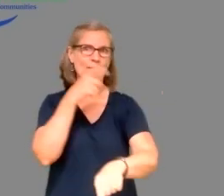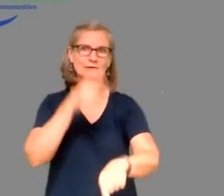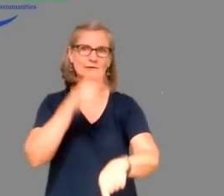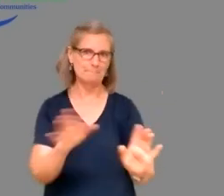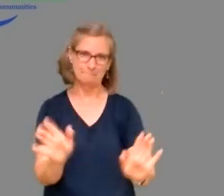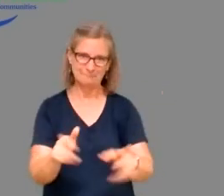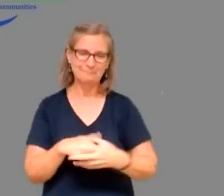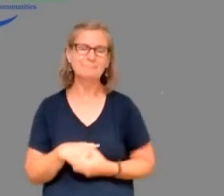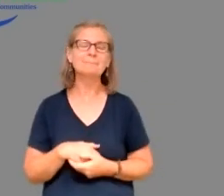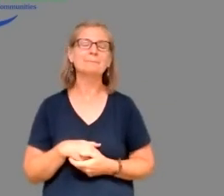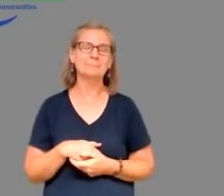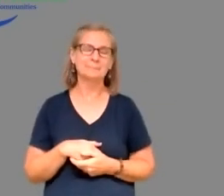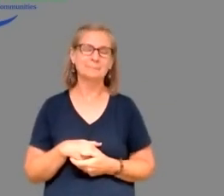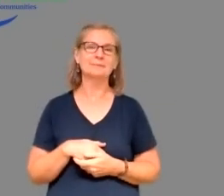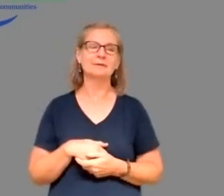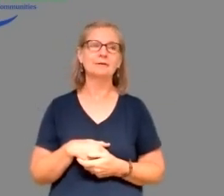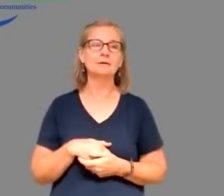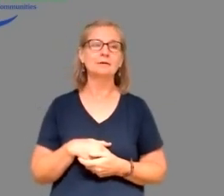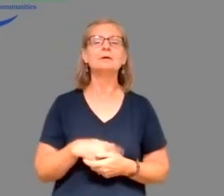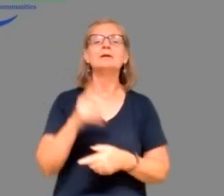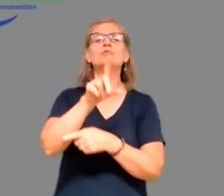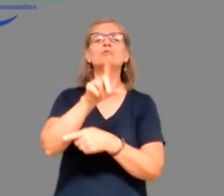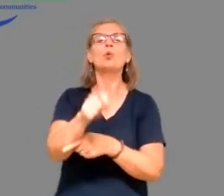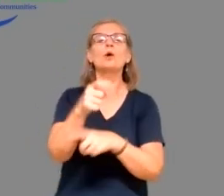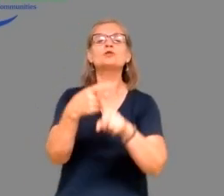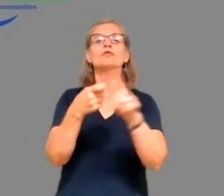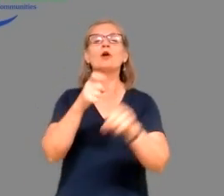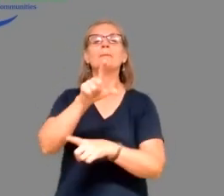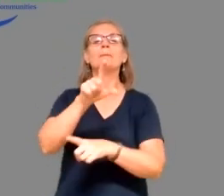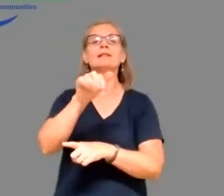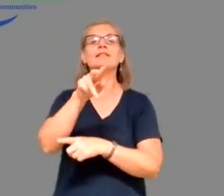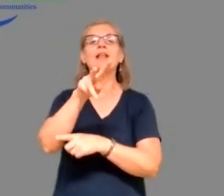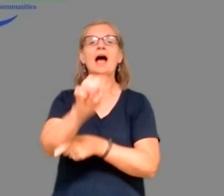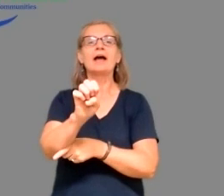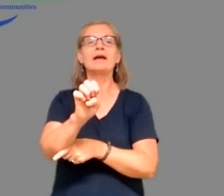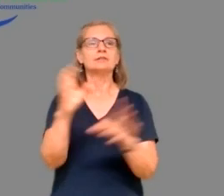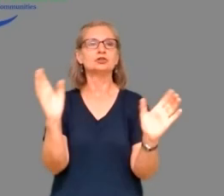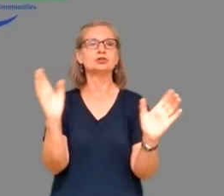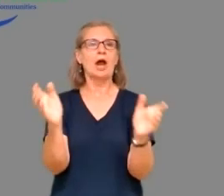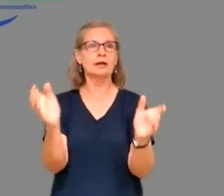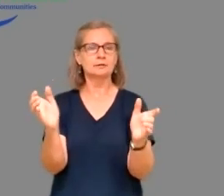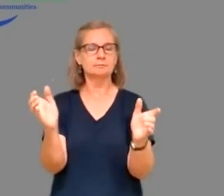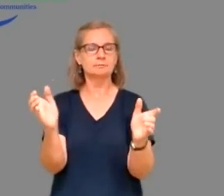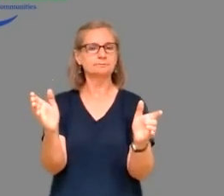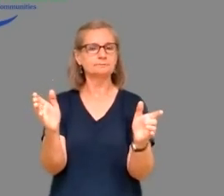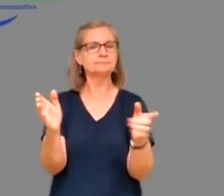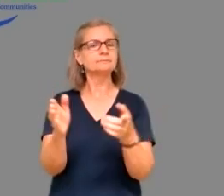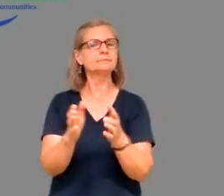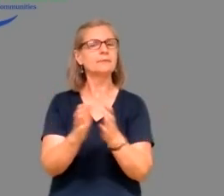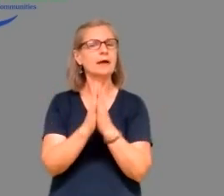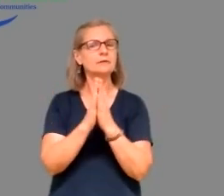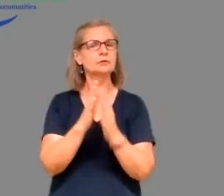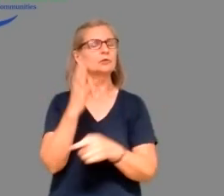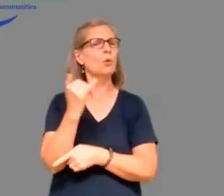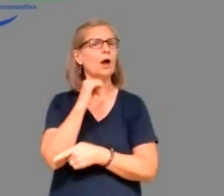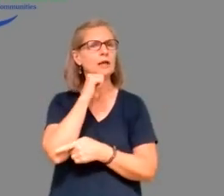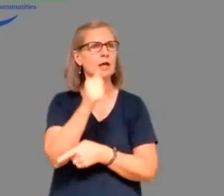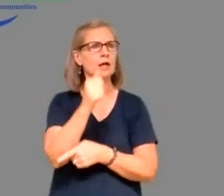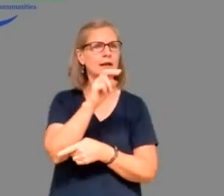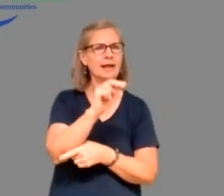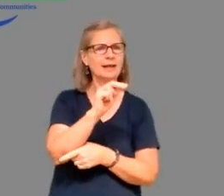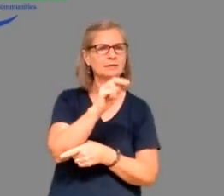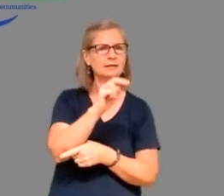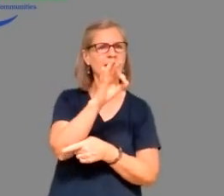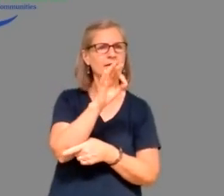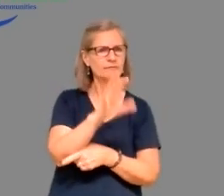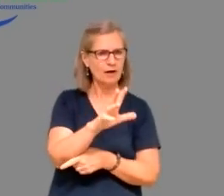The question on the live chat is, why not N99 and P100 masks? Do you know what that